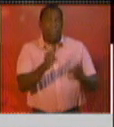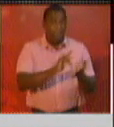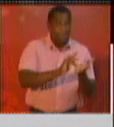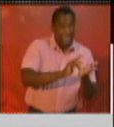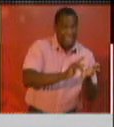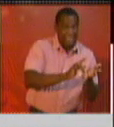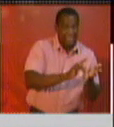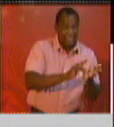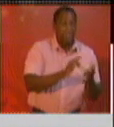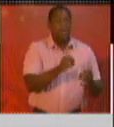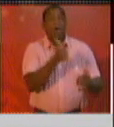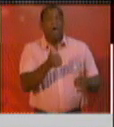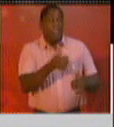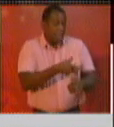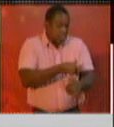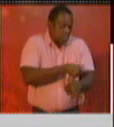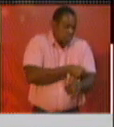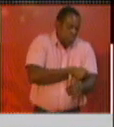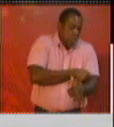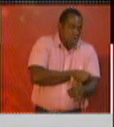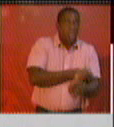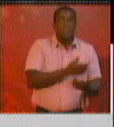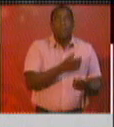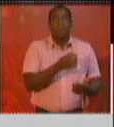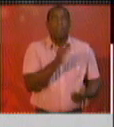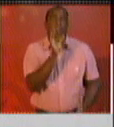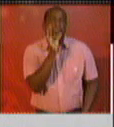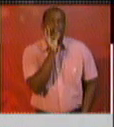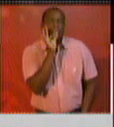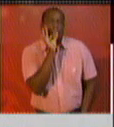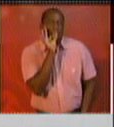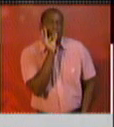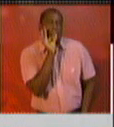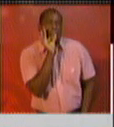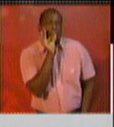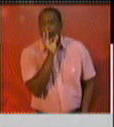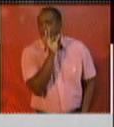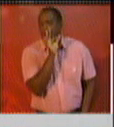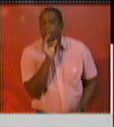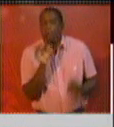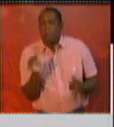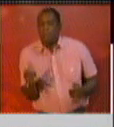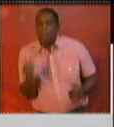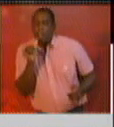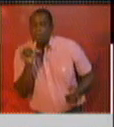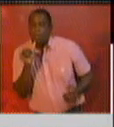intoxicating foods such as cannabis edibles. Next slide, please.